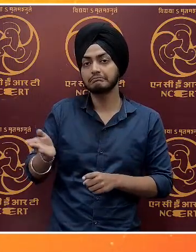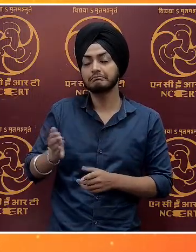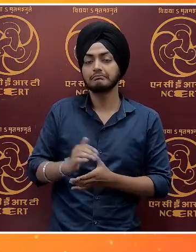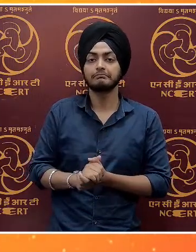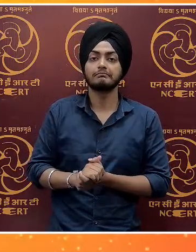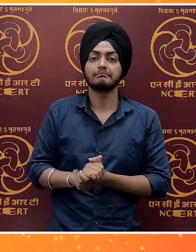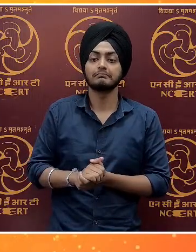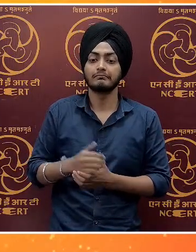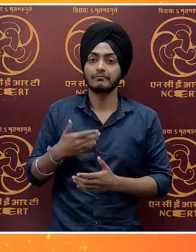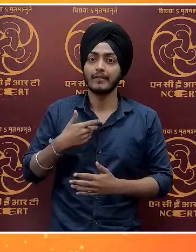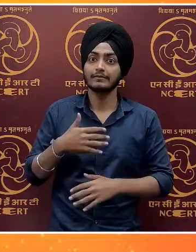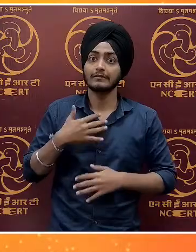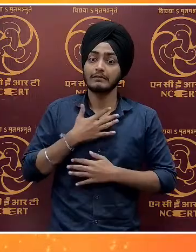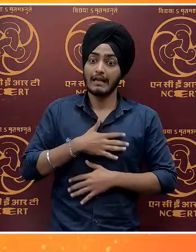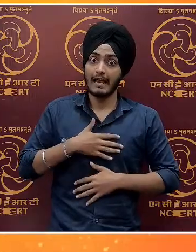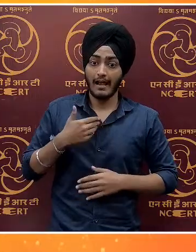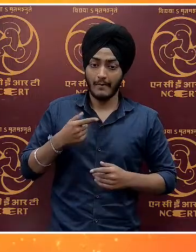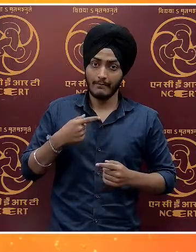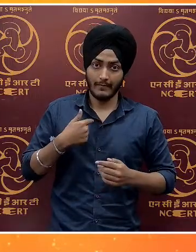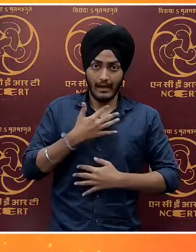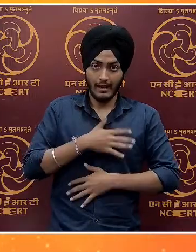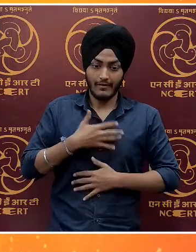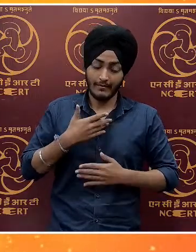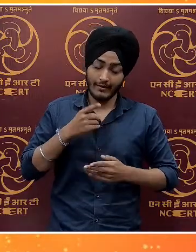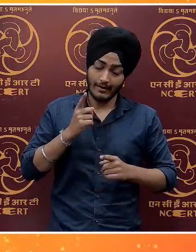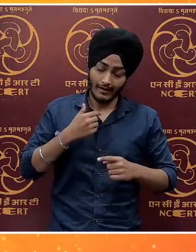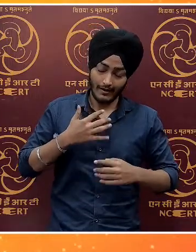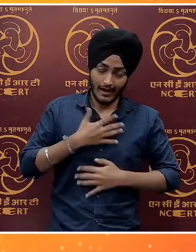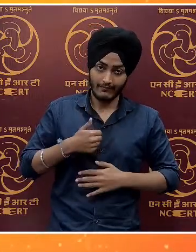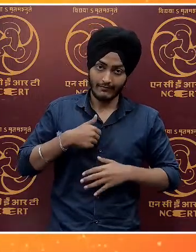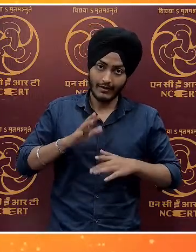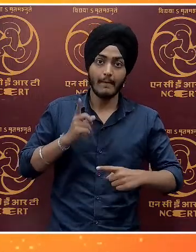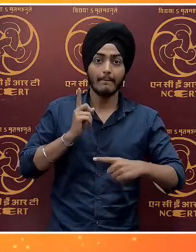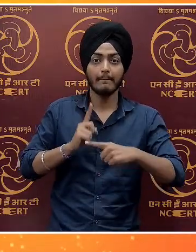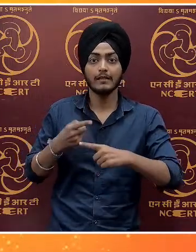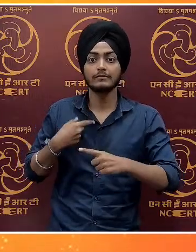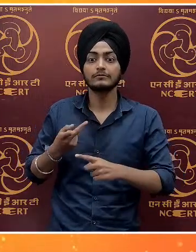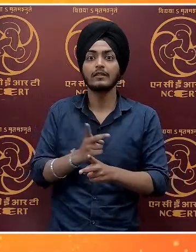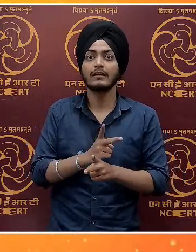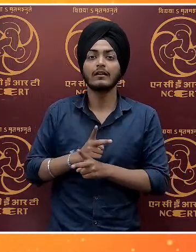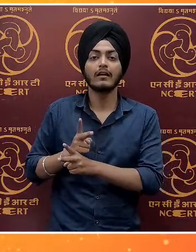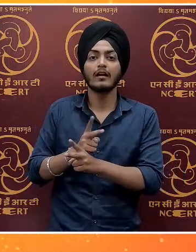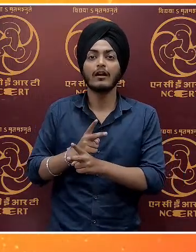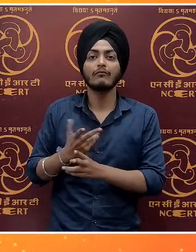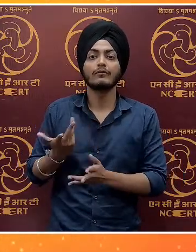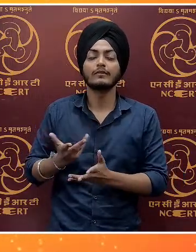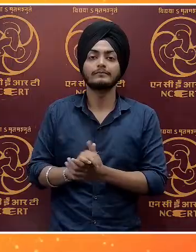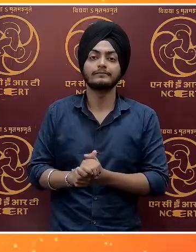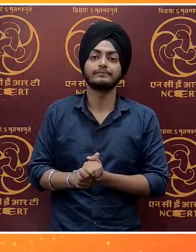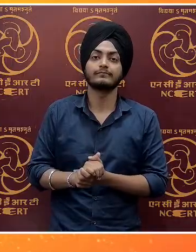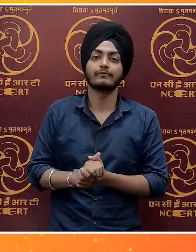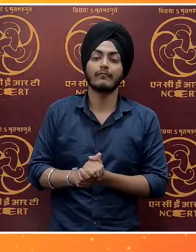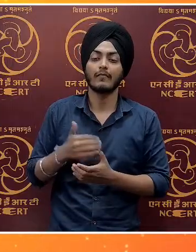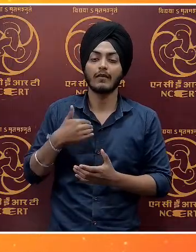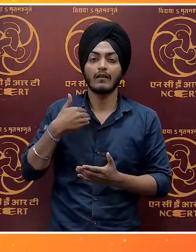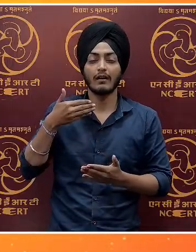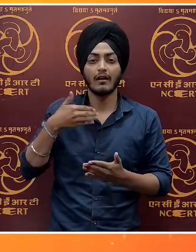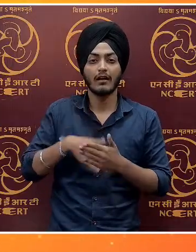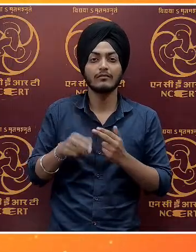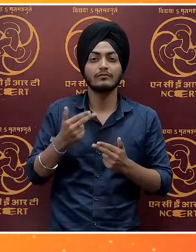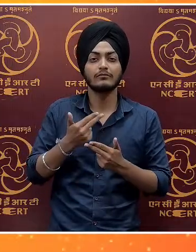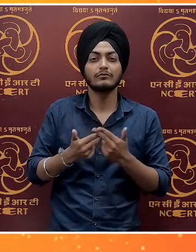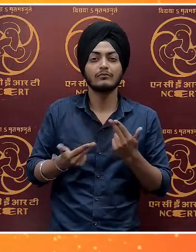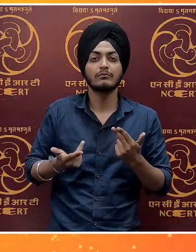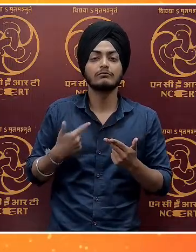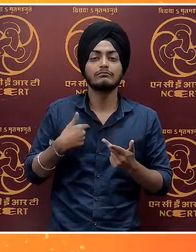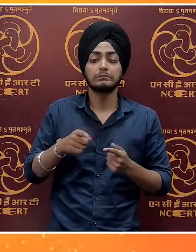interesting. Having fun with safety, that's very important. Definitely. So, we hear lot of sound on the daily basis.